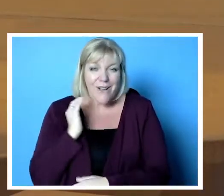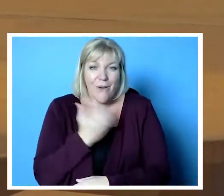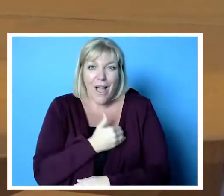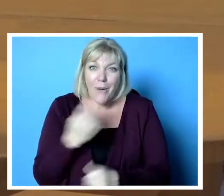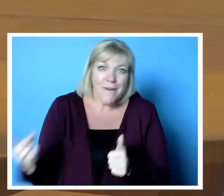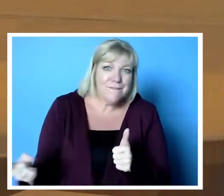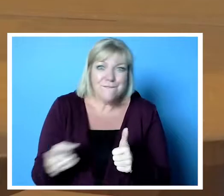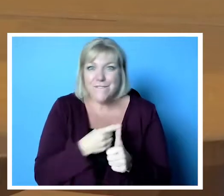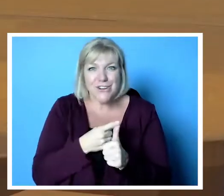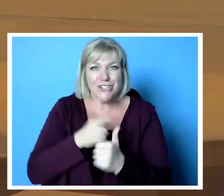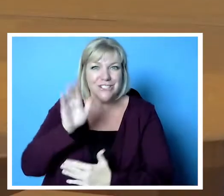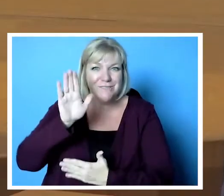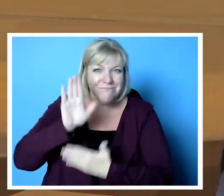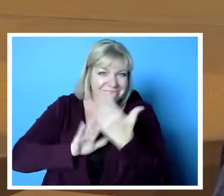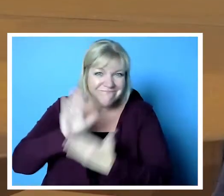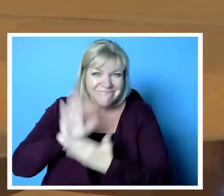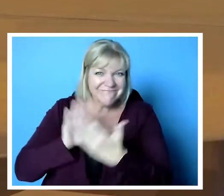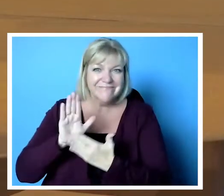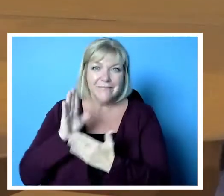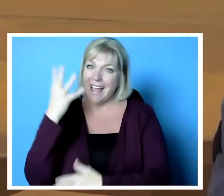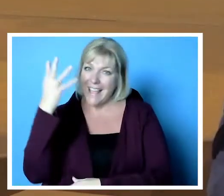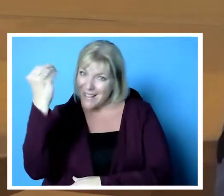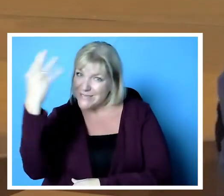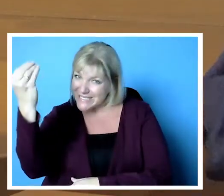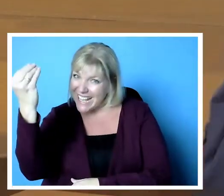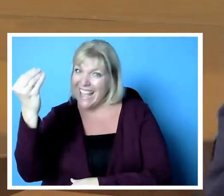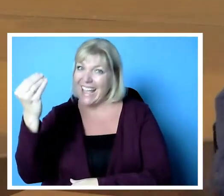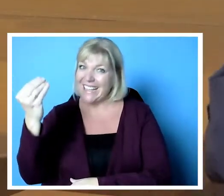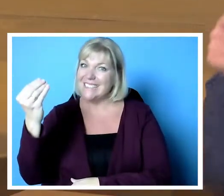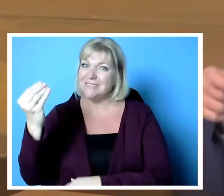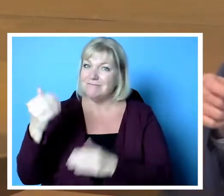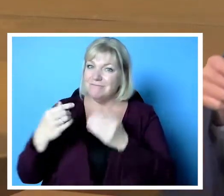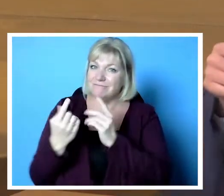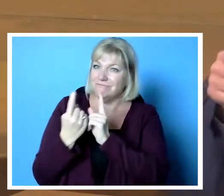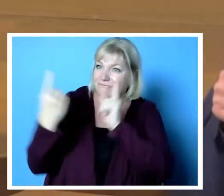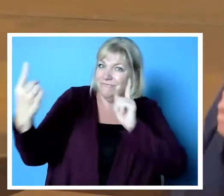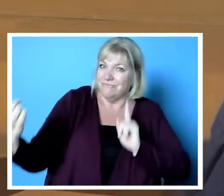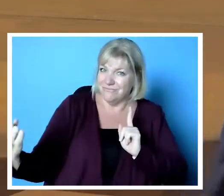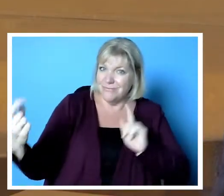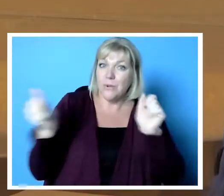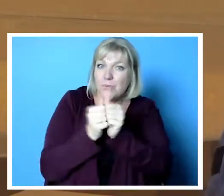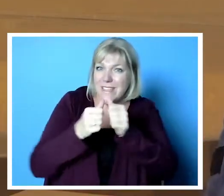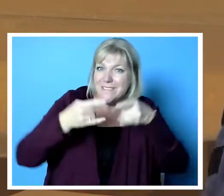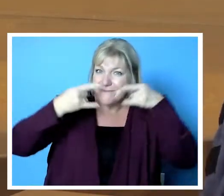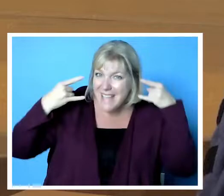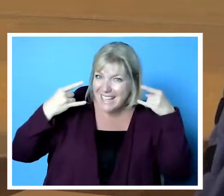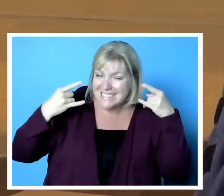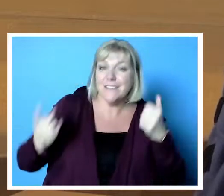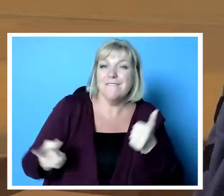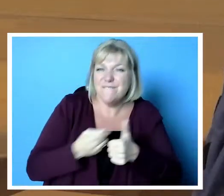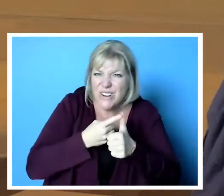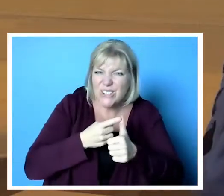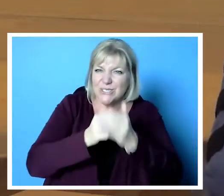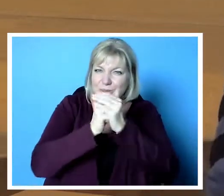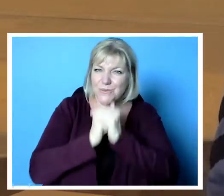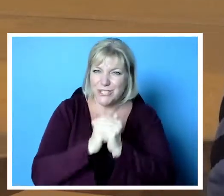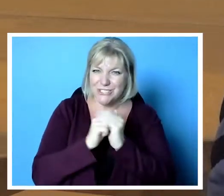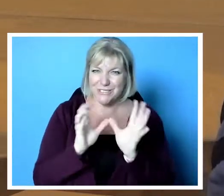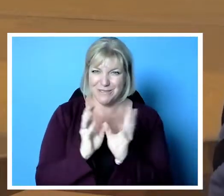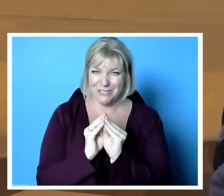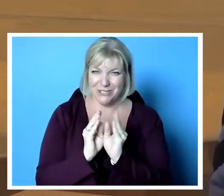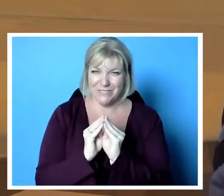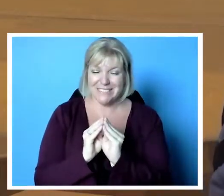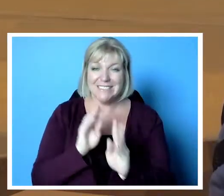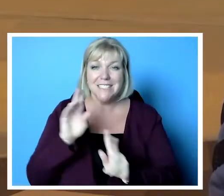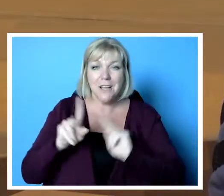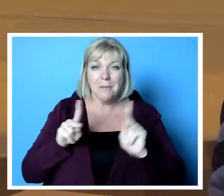first in-person, outdoor, physically distanced, masked worship service. People are gathering